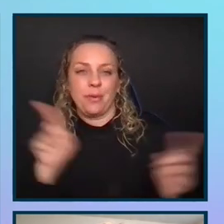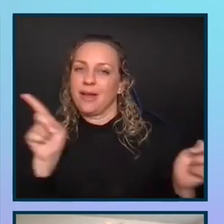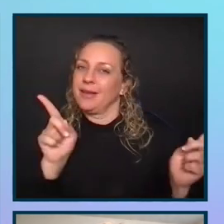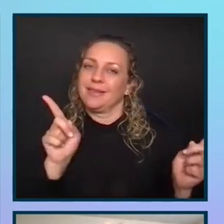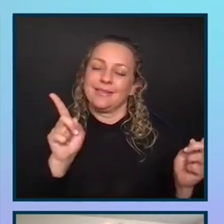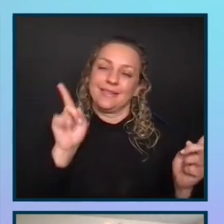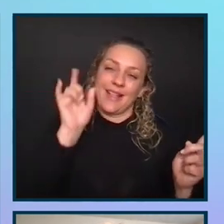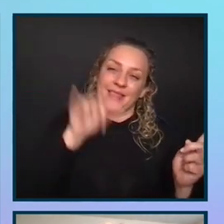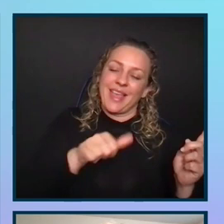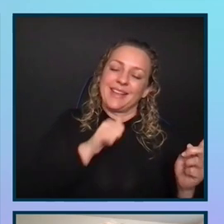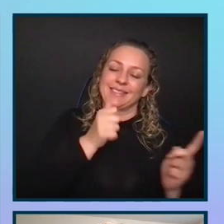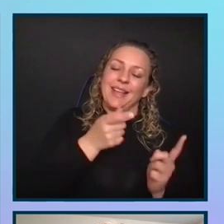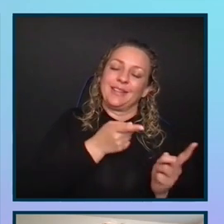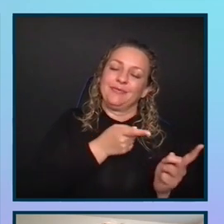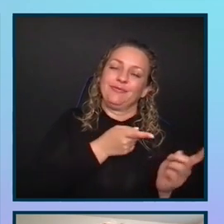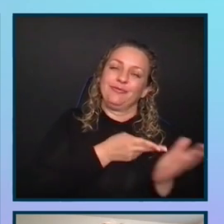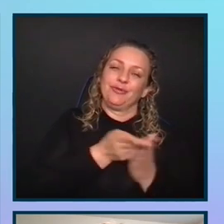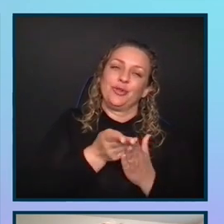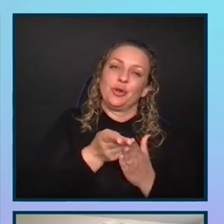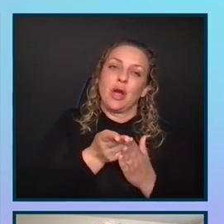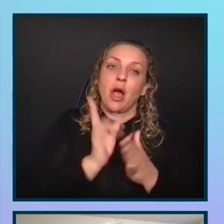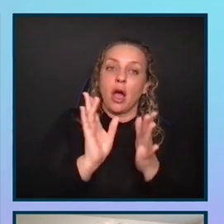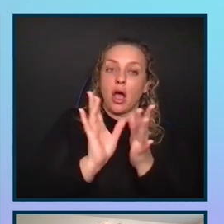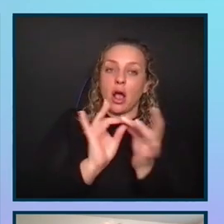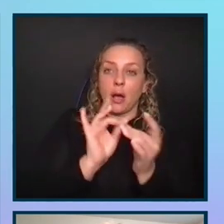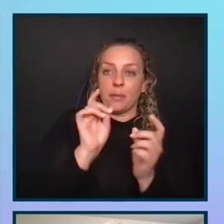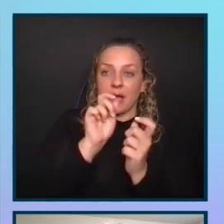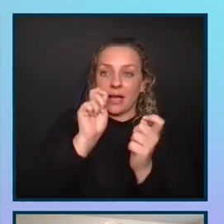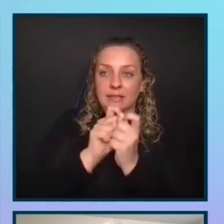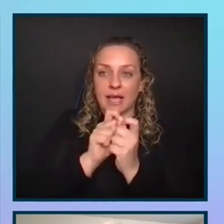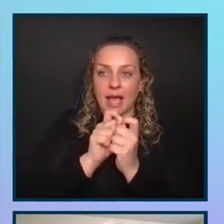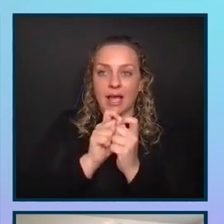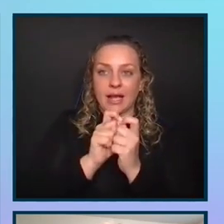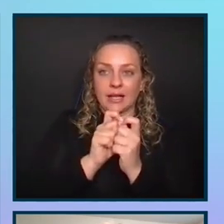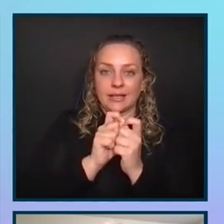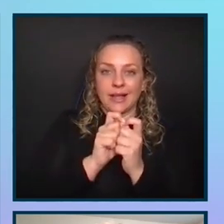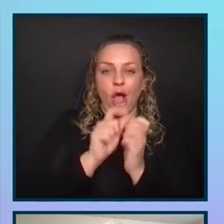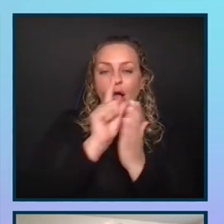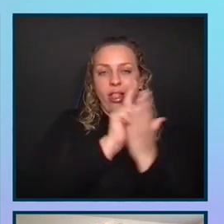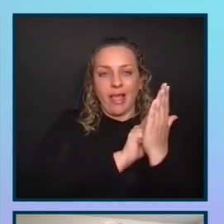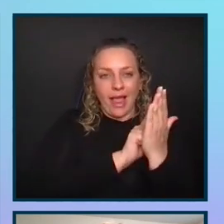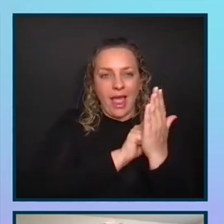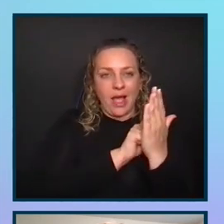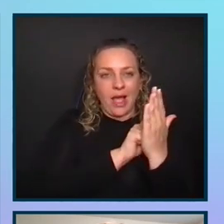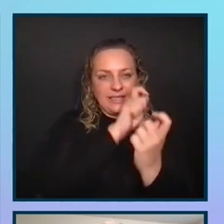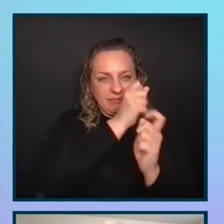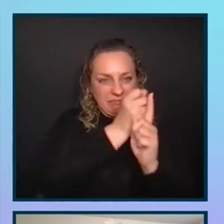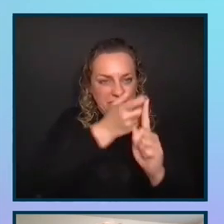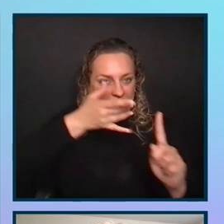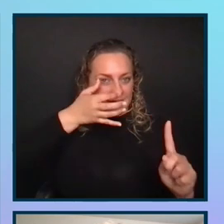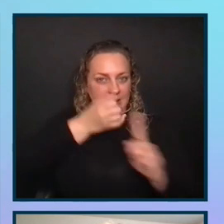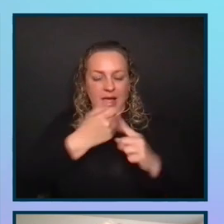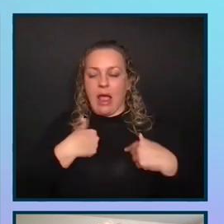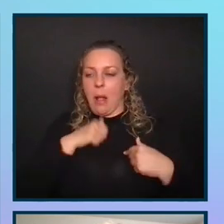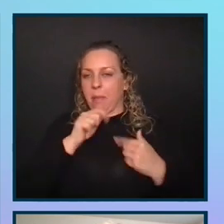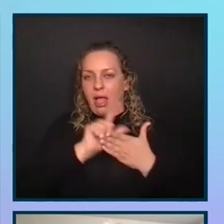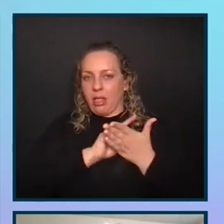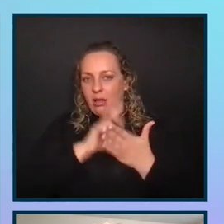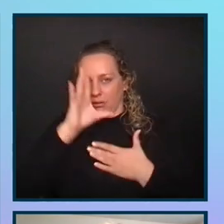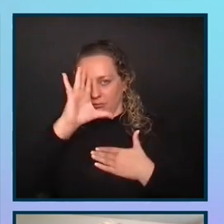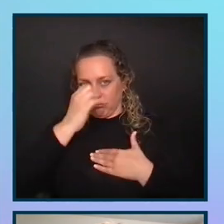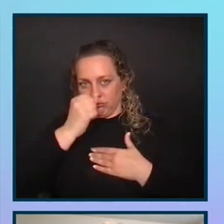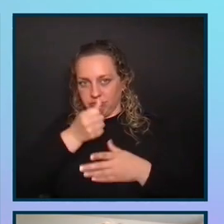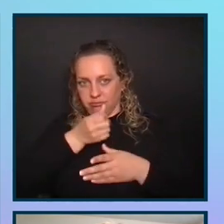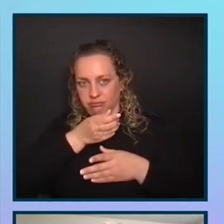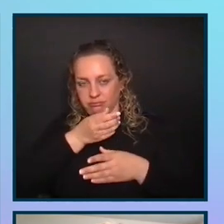is just not true. Now, I'm not going to comment on the legalities of any of these cases. I'm not a legal person.